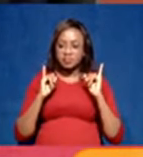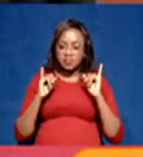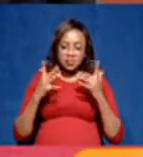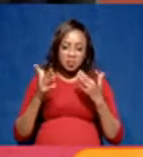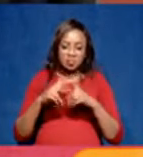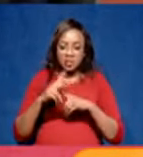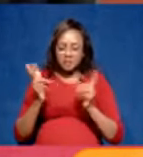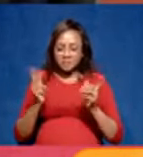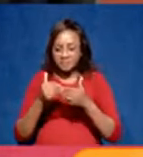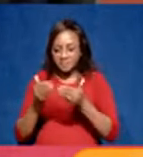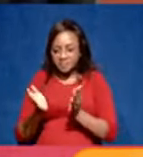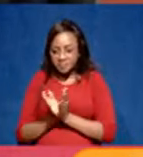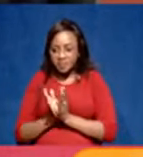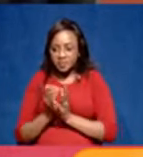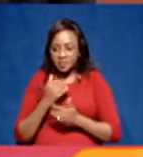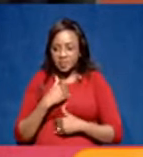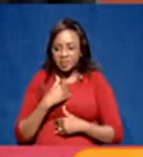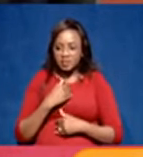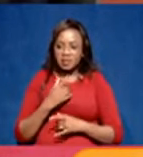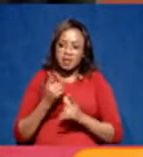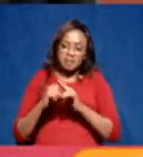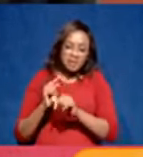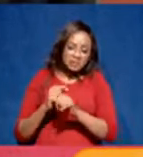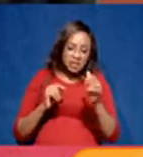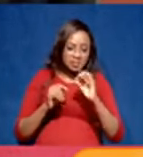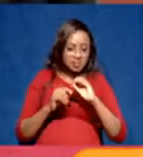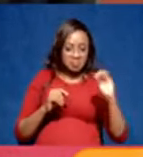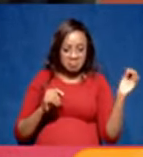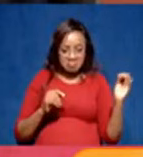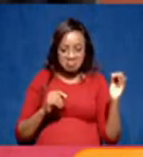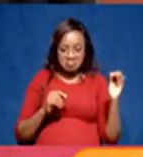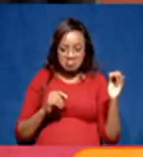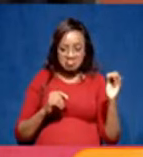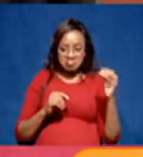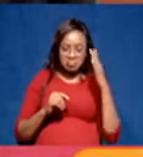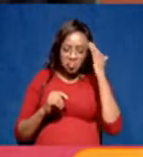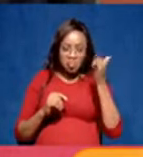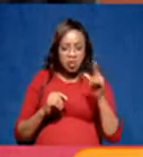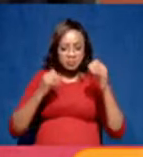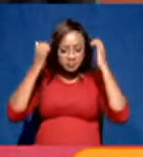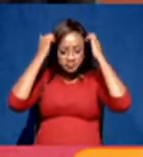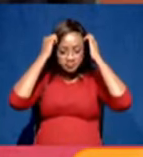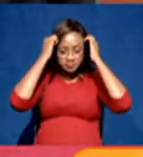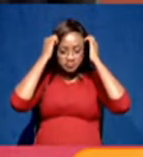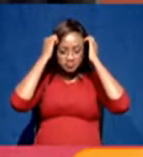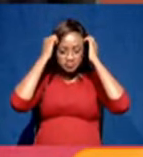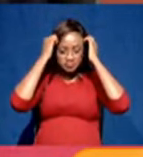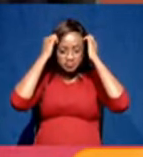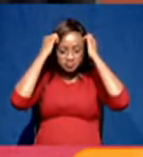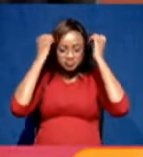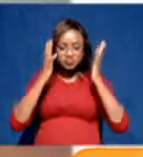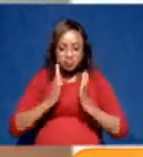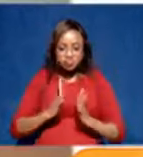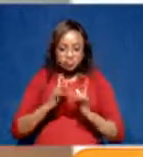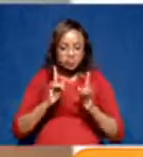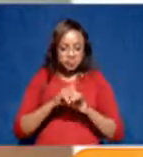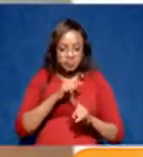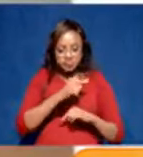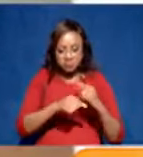families at the age of 18. And there are some that won't. And there are some that won't because they are a student. They have a student ID. They are